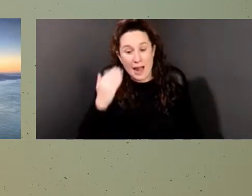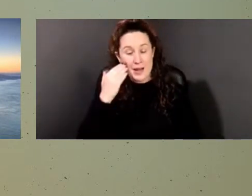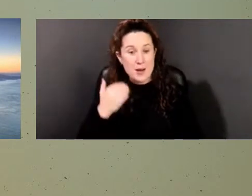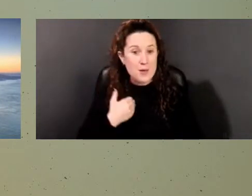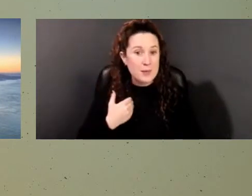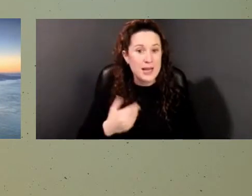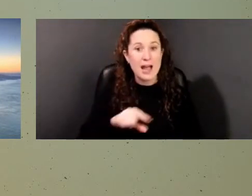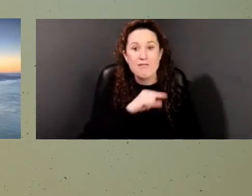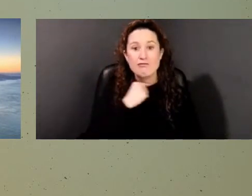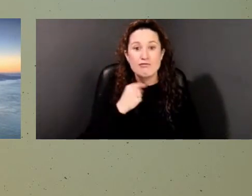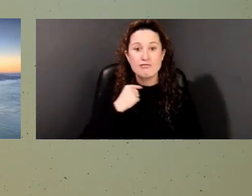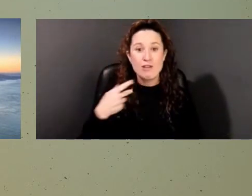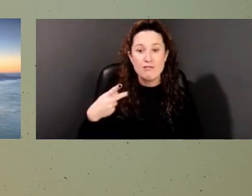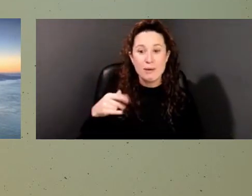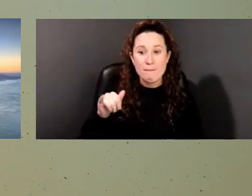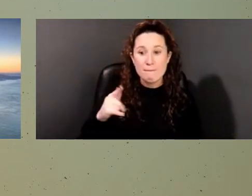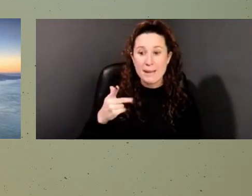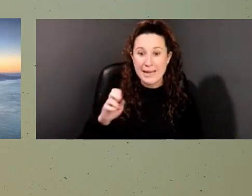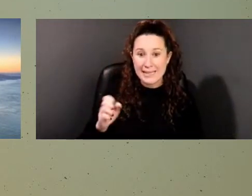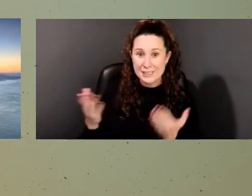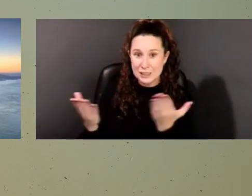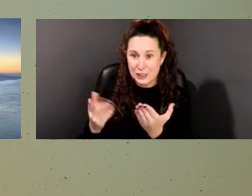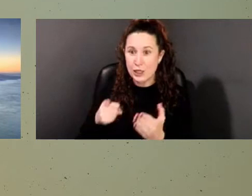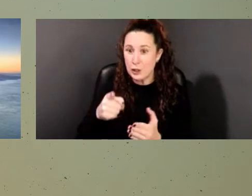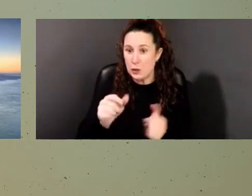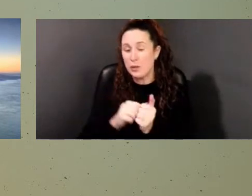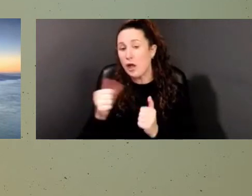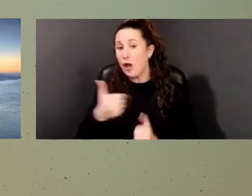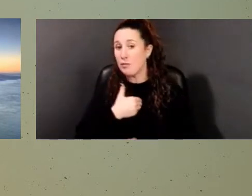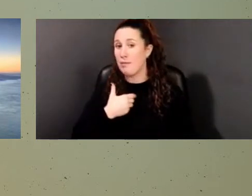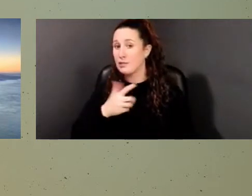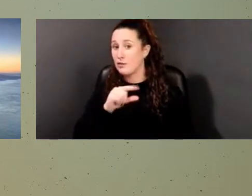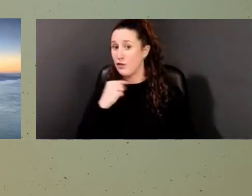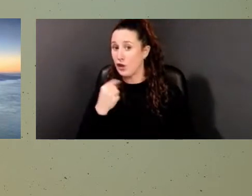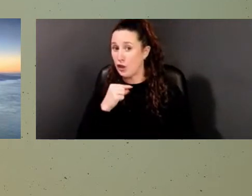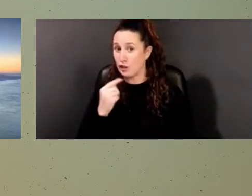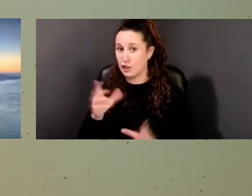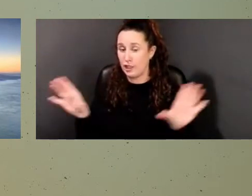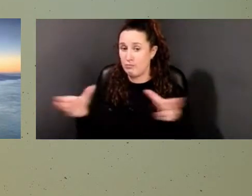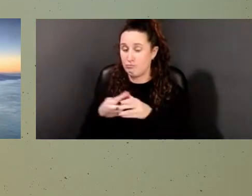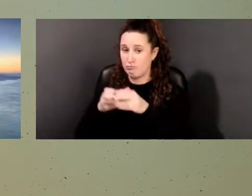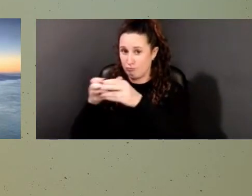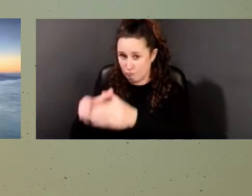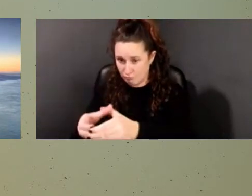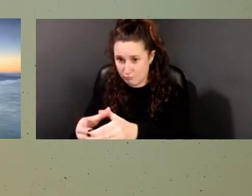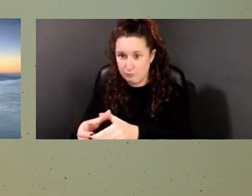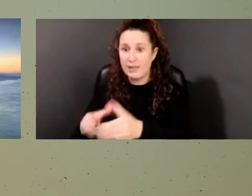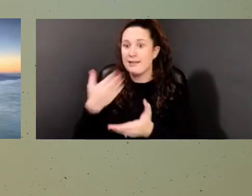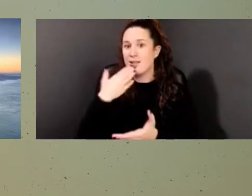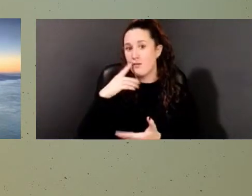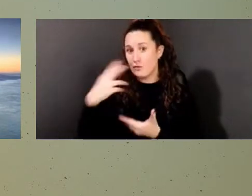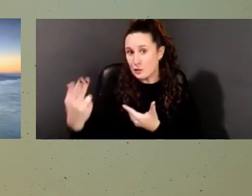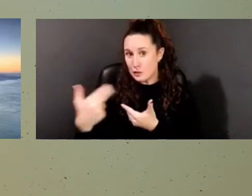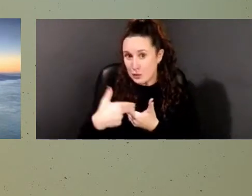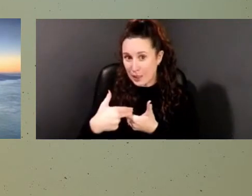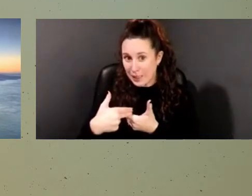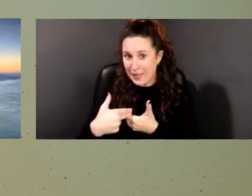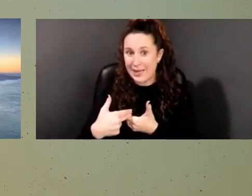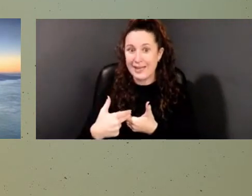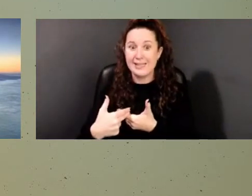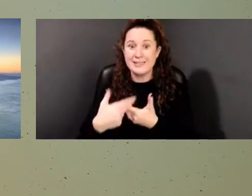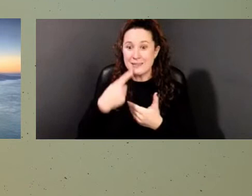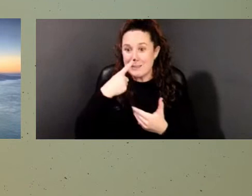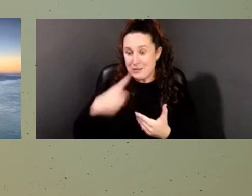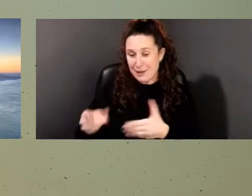others, members of the clergy, in visiting the site. Reverend Paige, thanks for joining us and sharing your insights with us for our